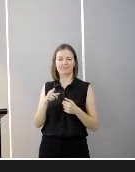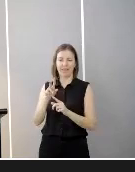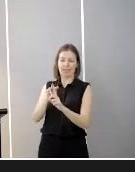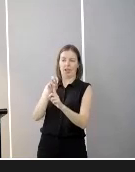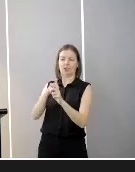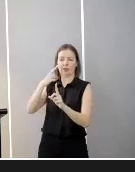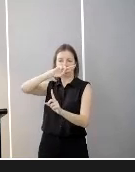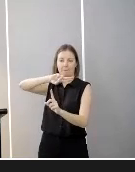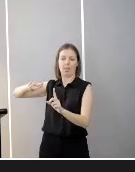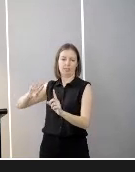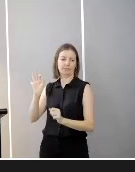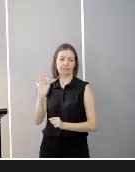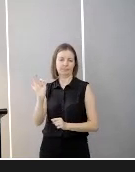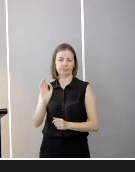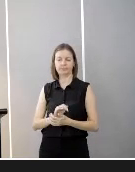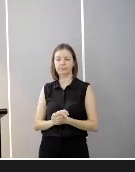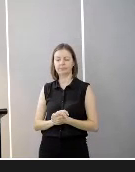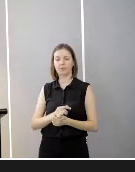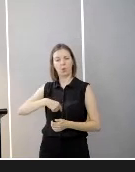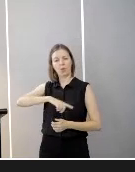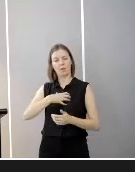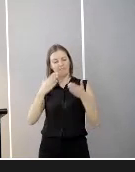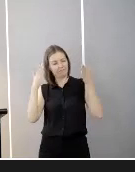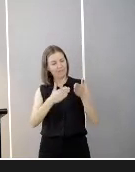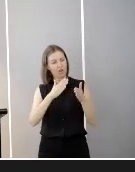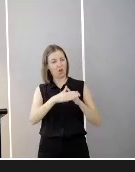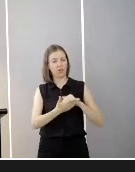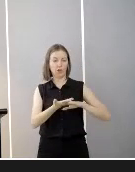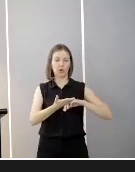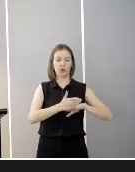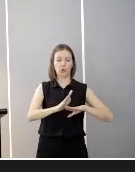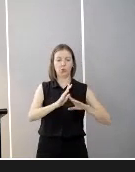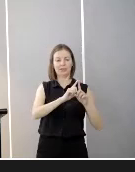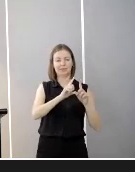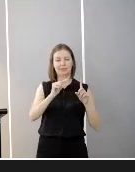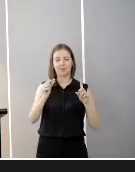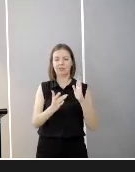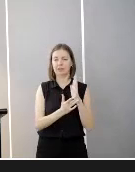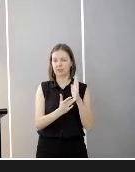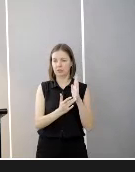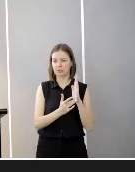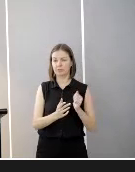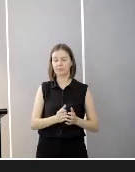diagnostic labels, and we have a real emphasis on using new digital technologies.